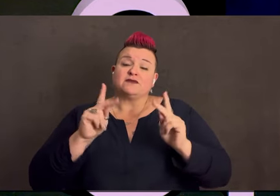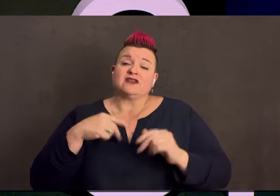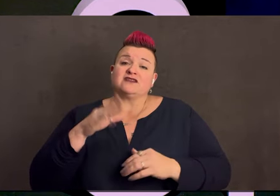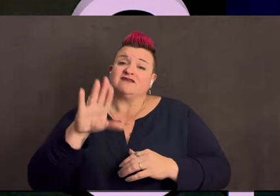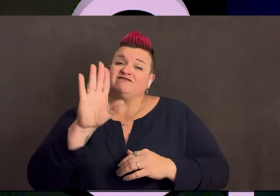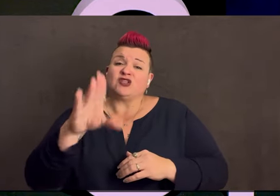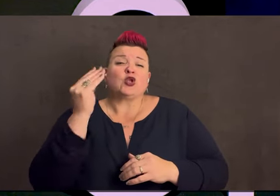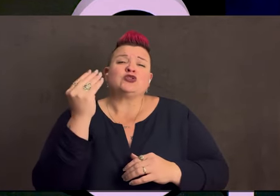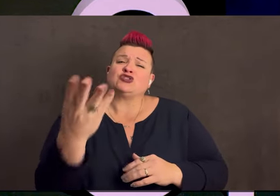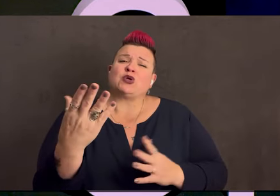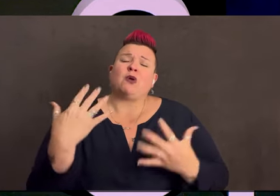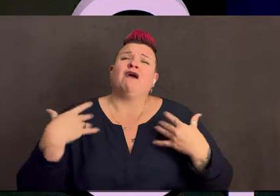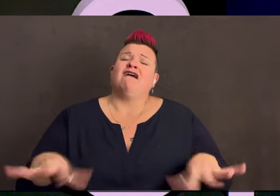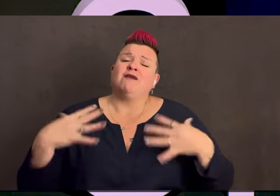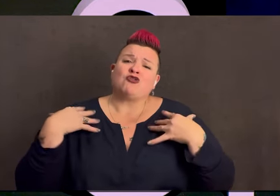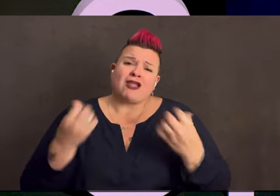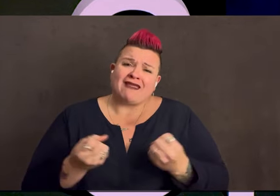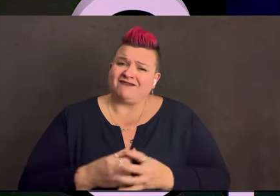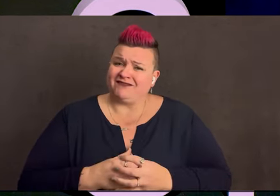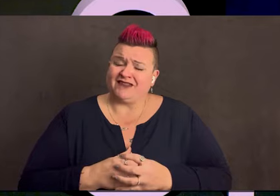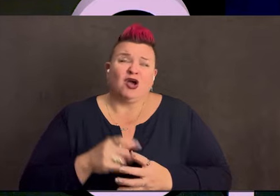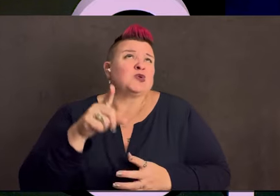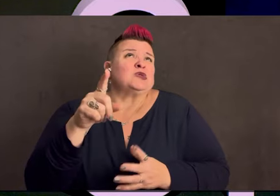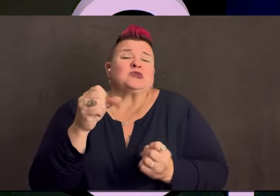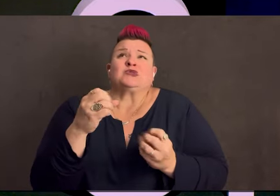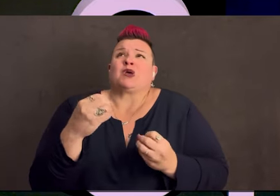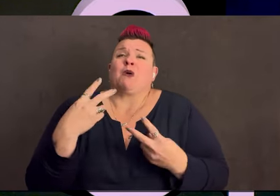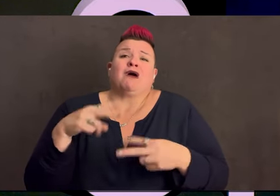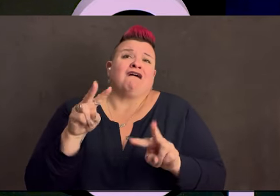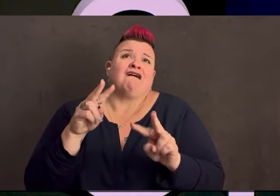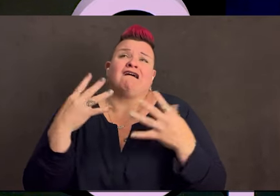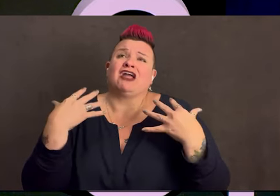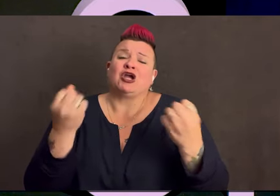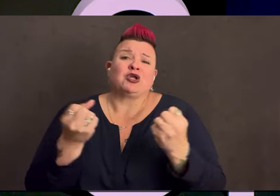so brave and you're so courageous.